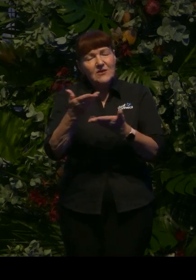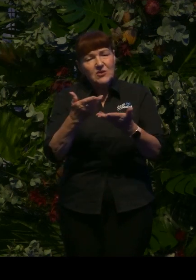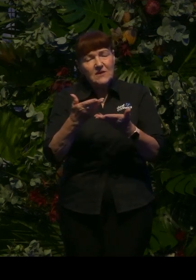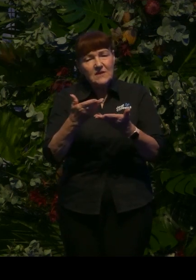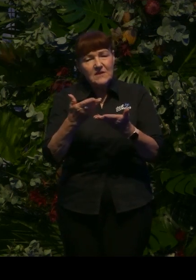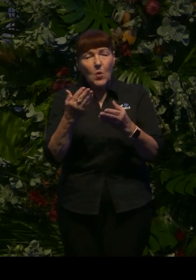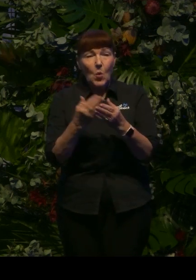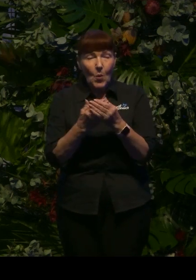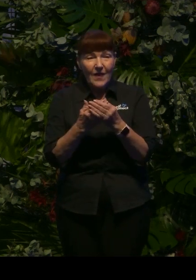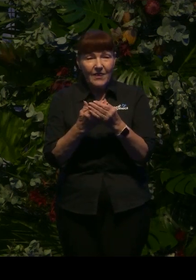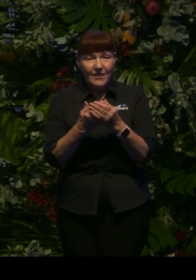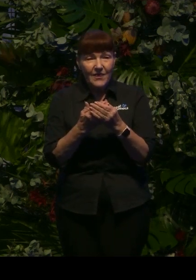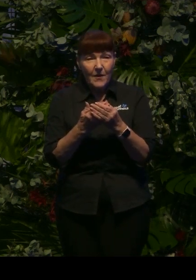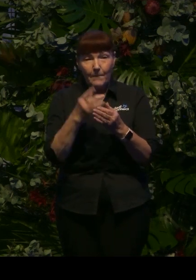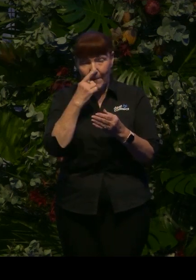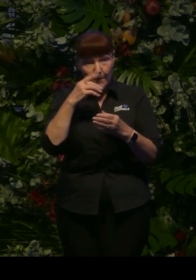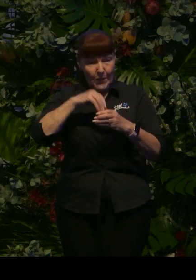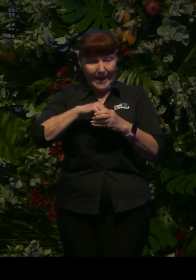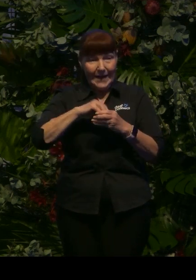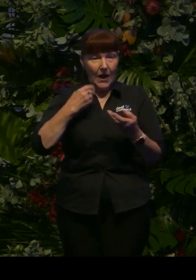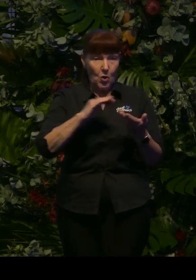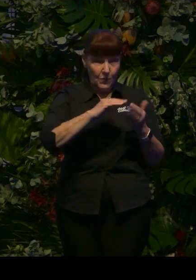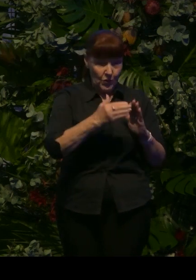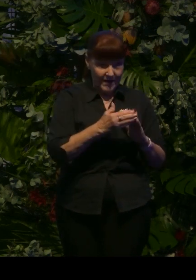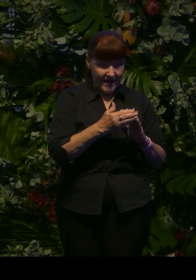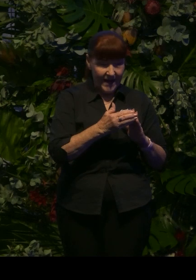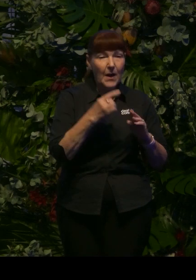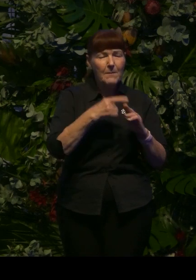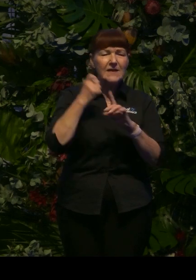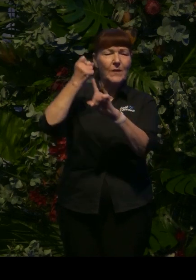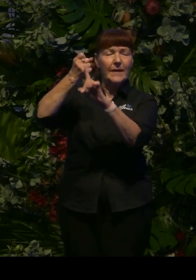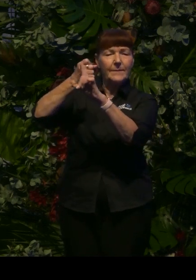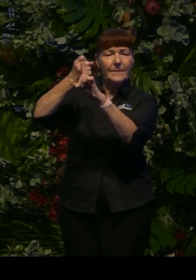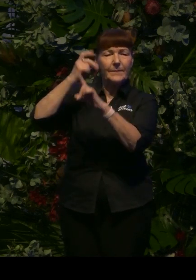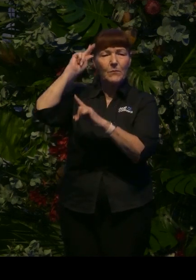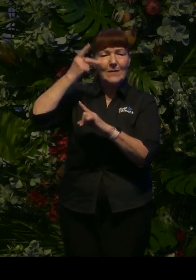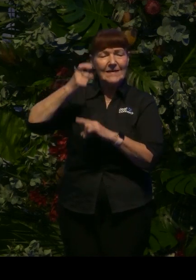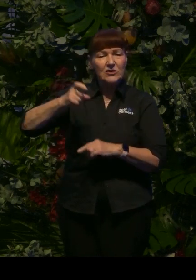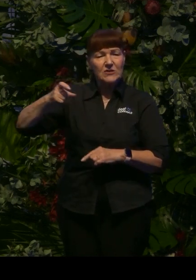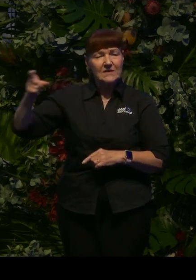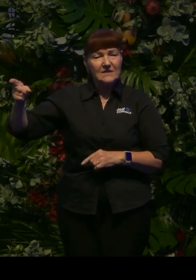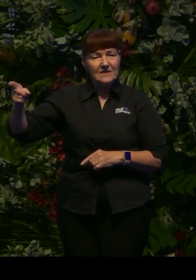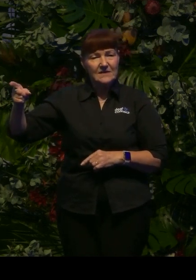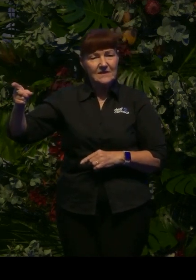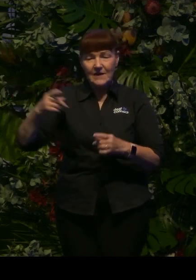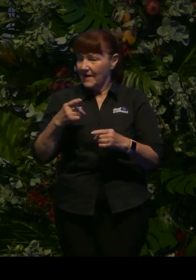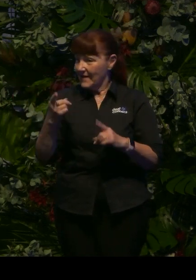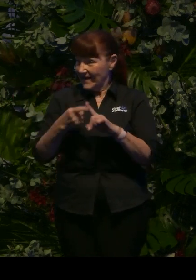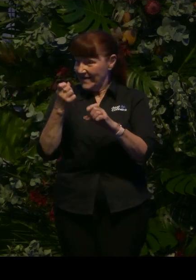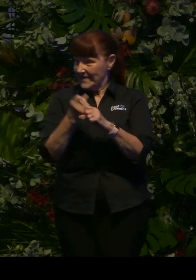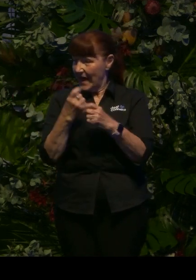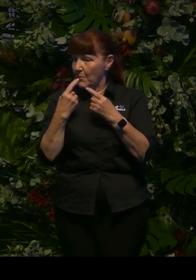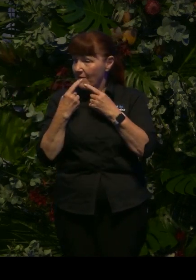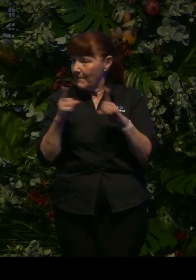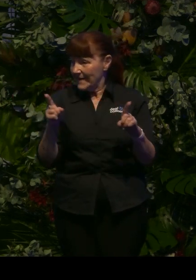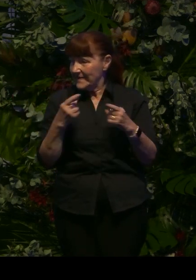members of our community as well as our legislatures. This is an example of a message guide that we are